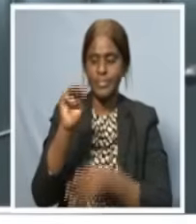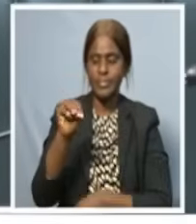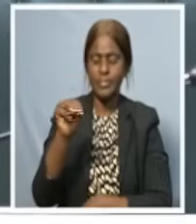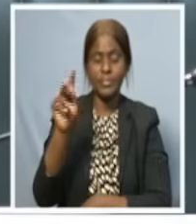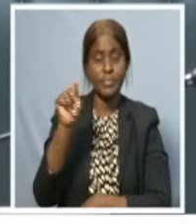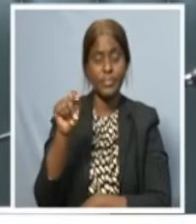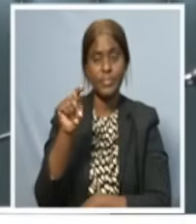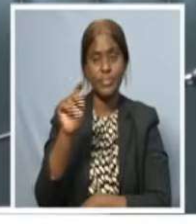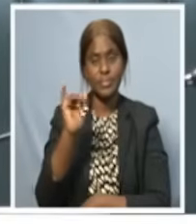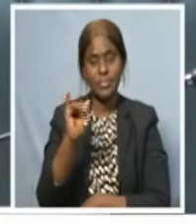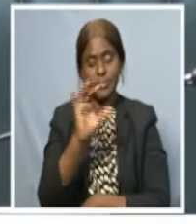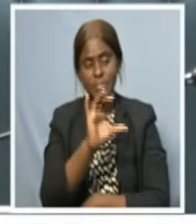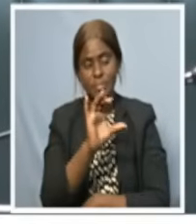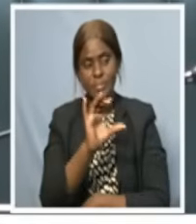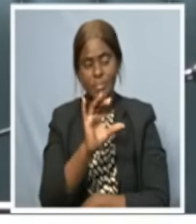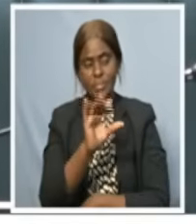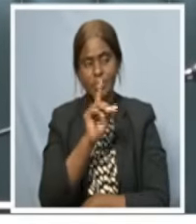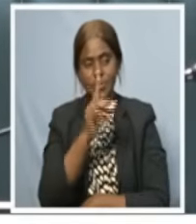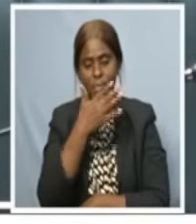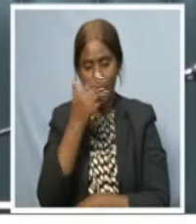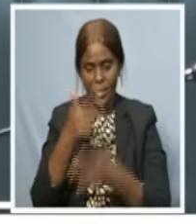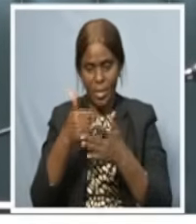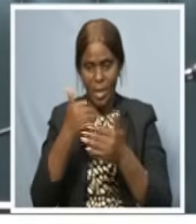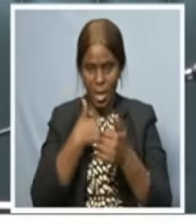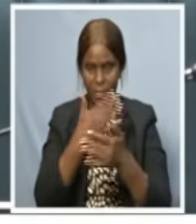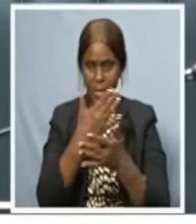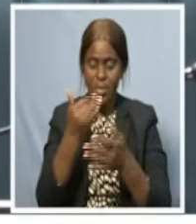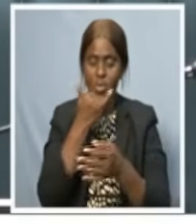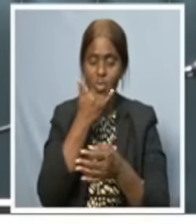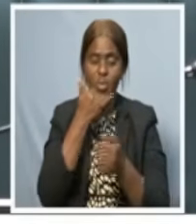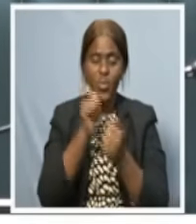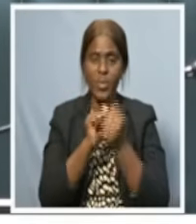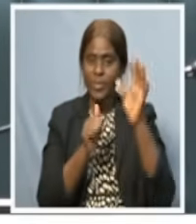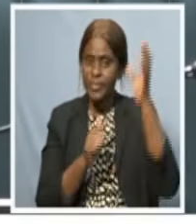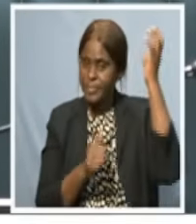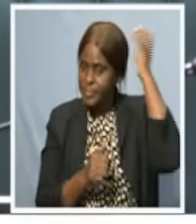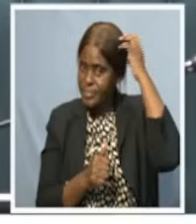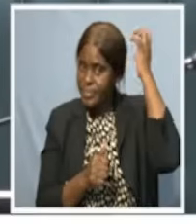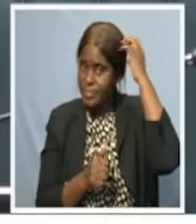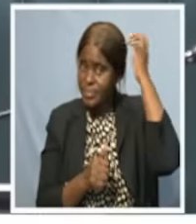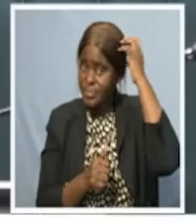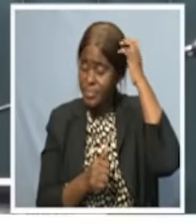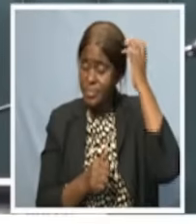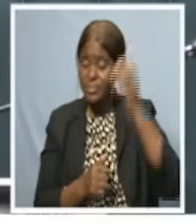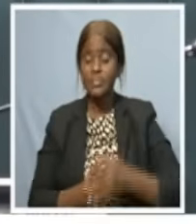Mulungushi textiles, they must have something wrong in their heads.